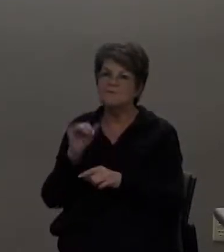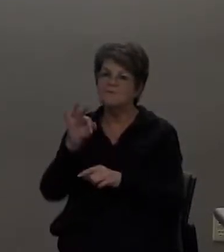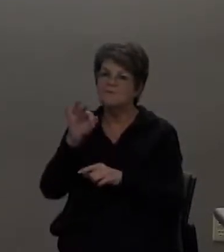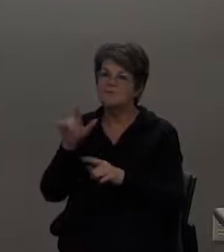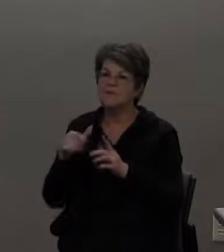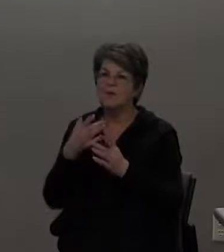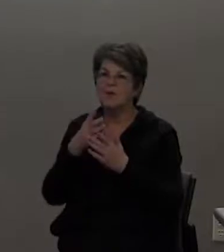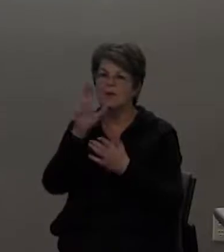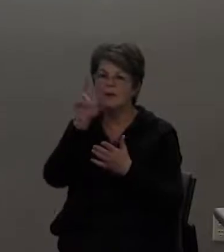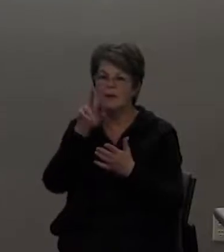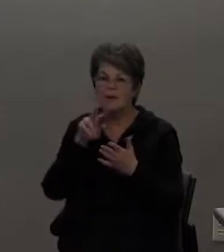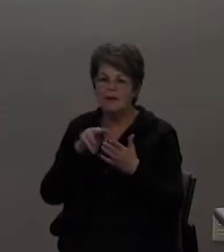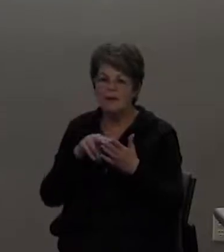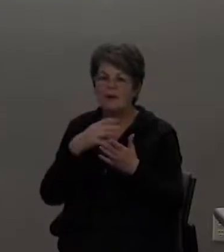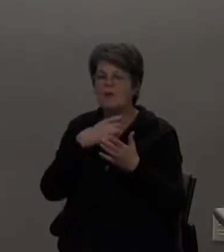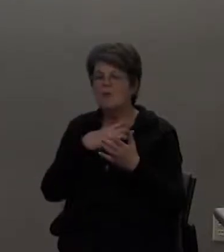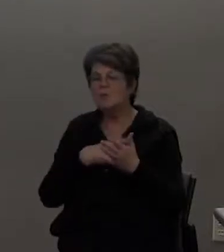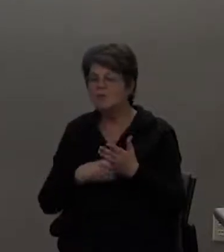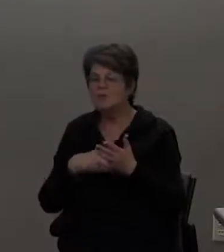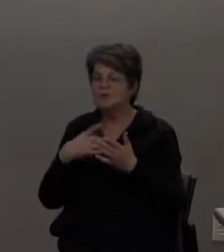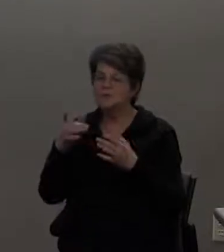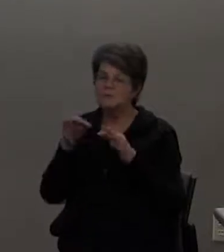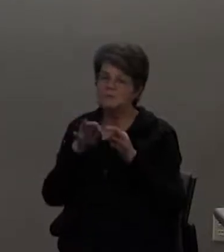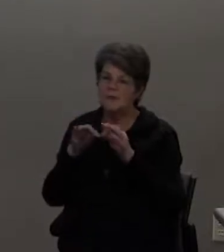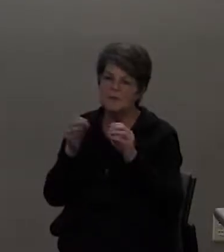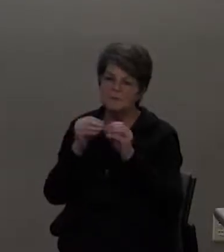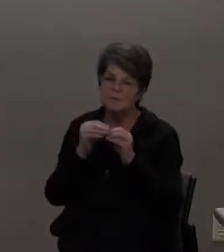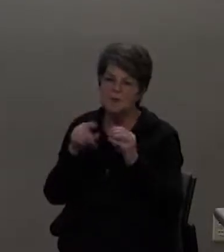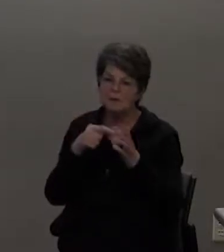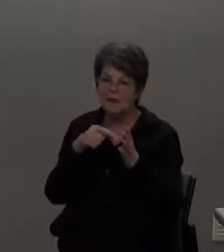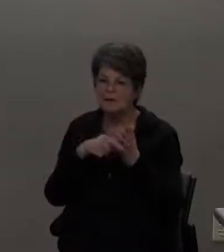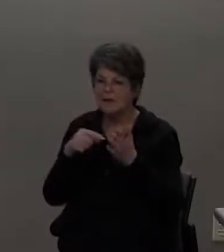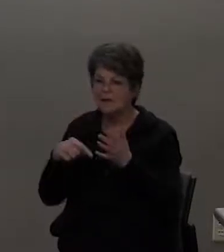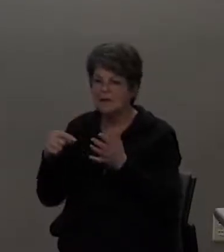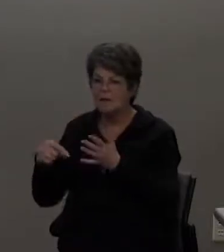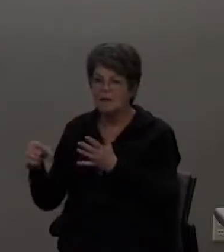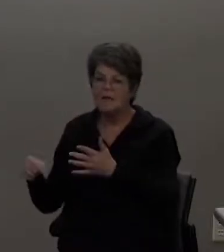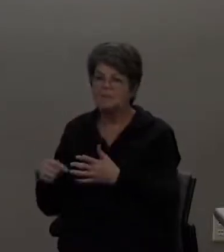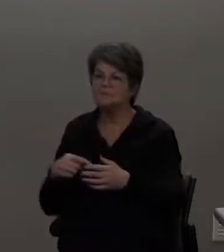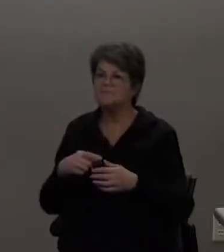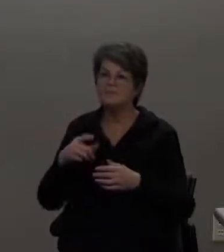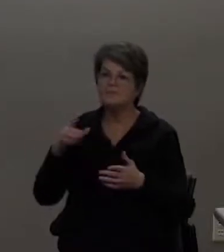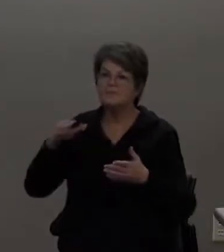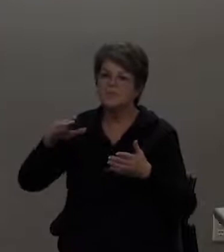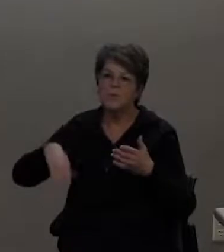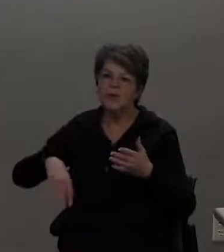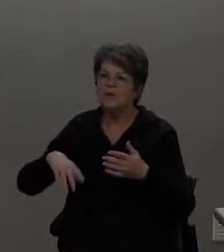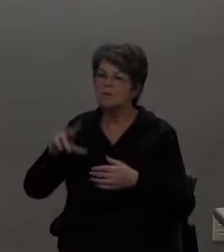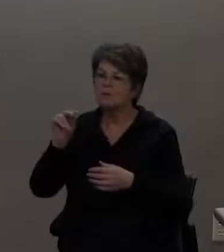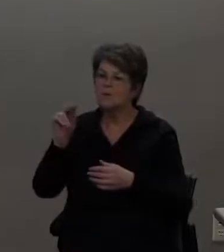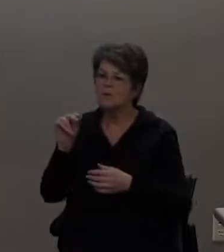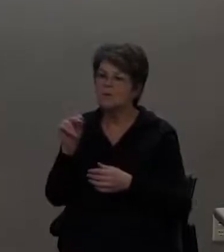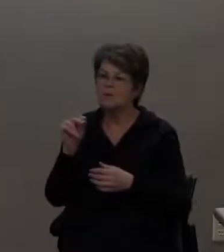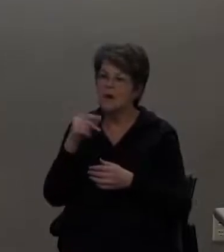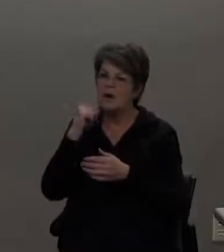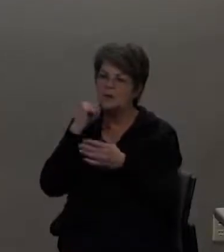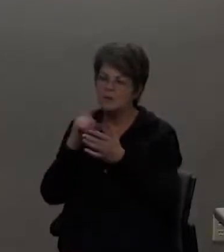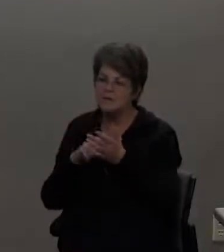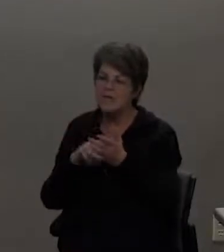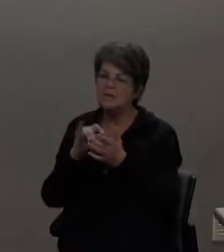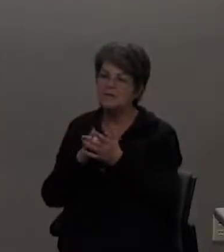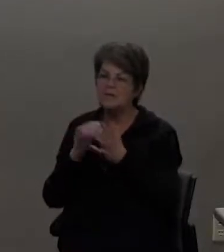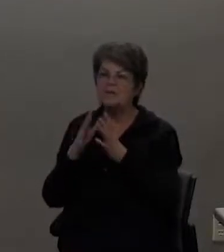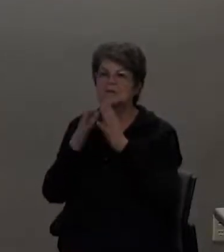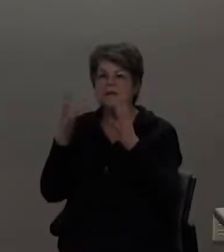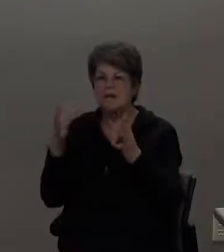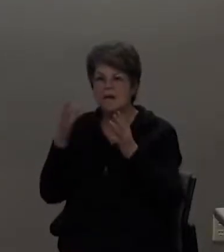go through and you say, oh, I wish I would have had Kyle explain more about this, that, or the other, that too late. I recognize the fact that it's a